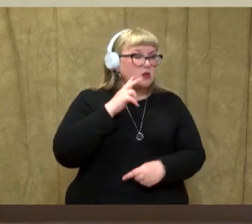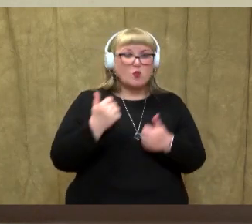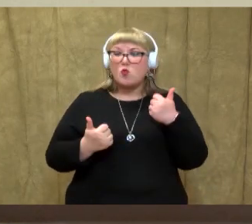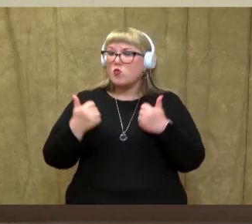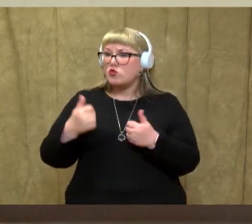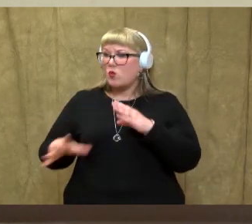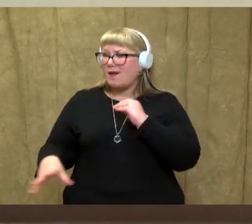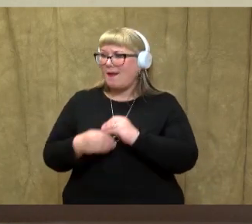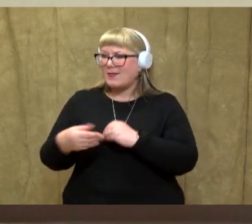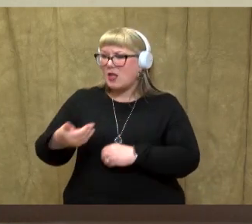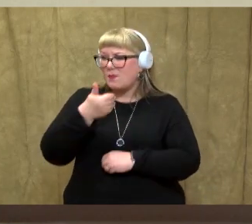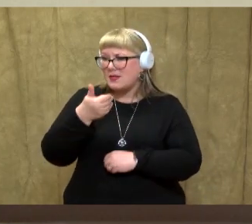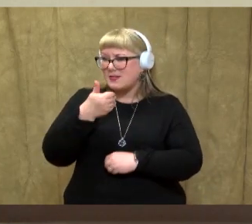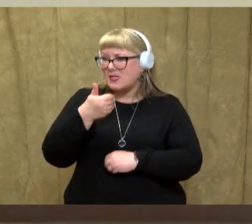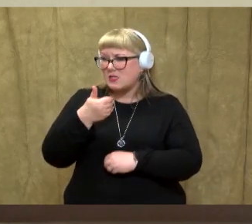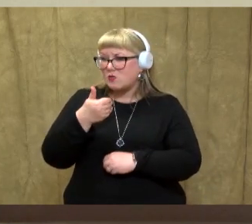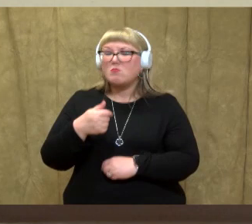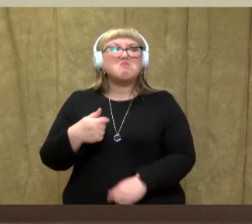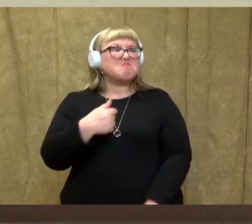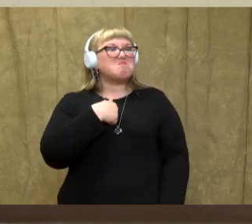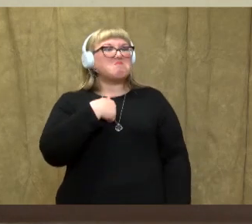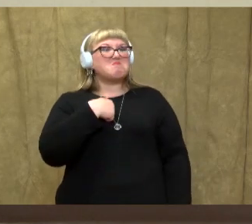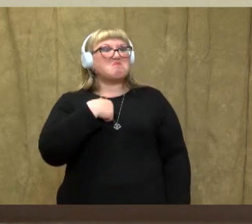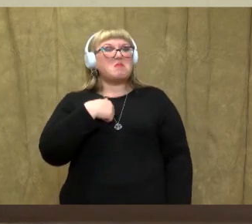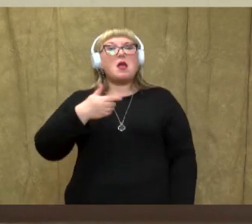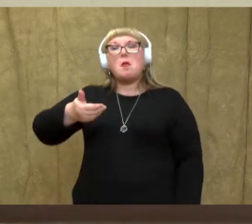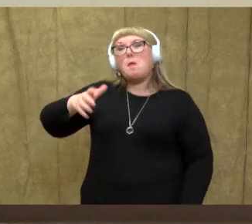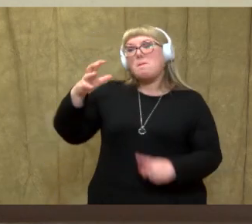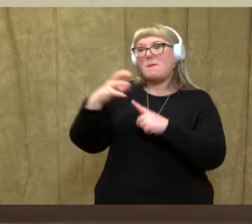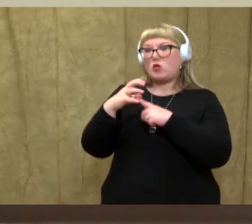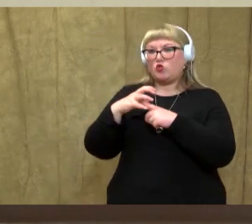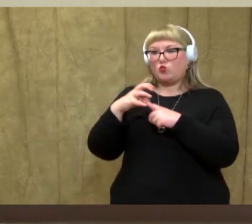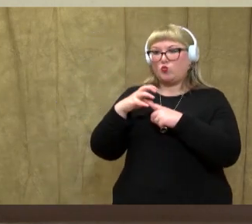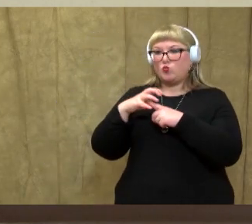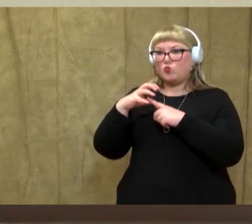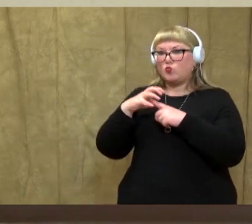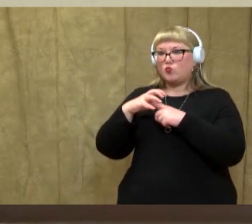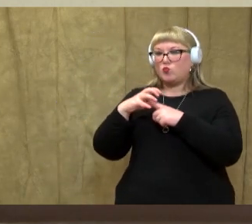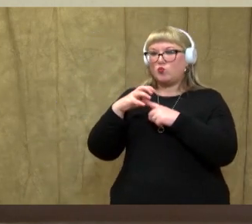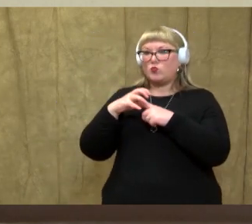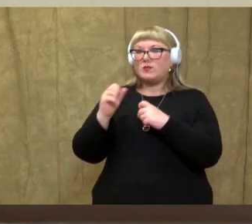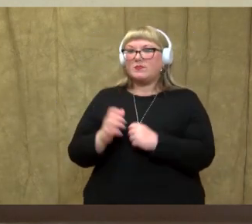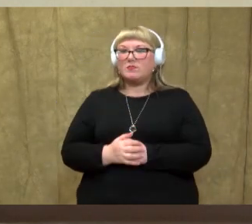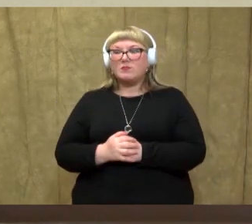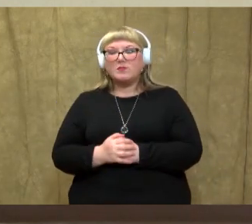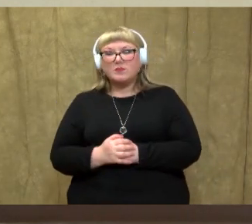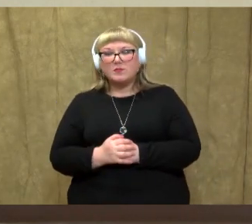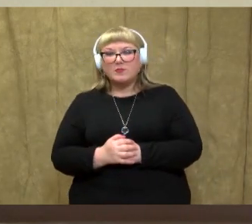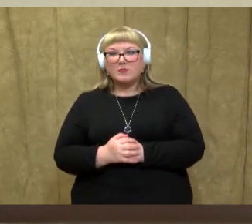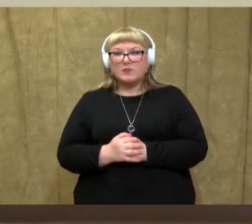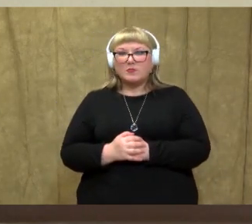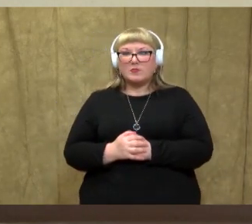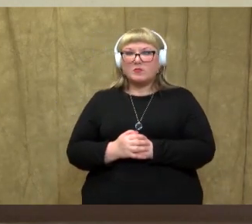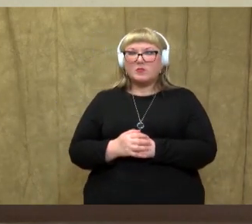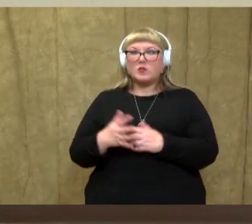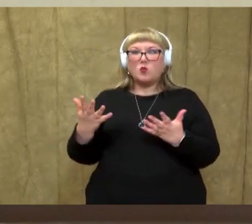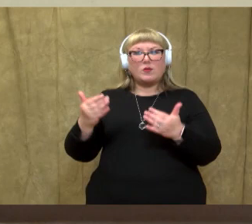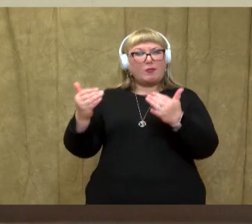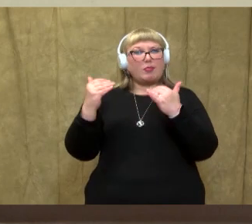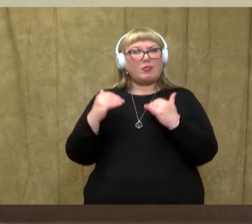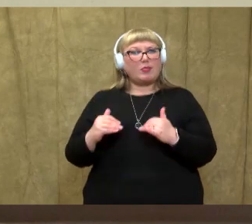I think that we should add some mushrooms to our pizza. So let's see what our next math problem is.